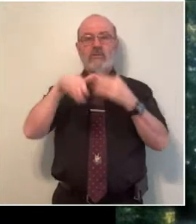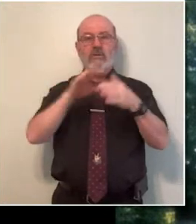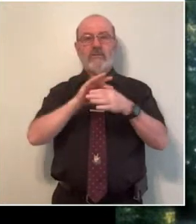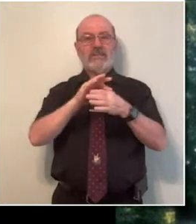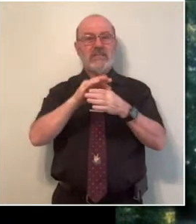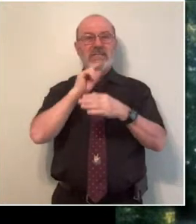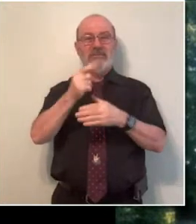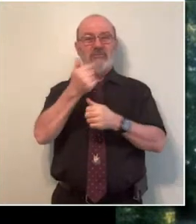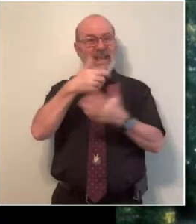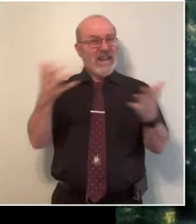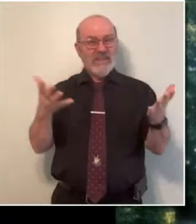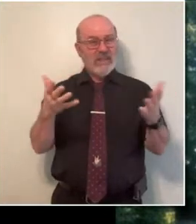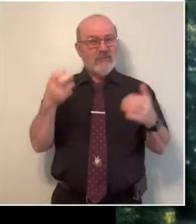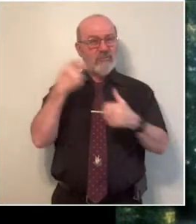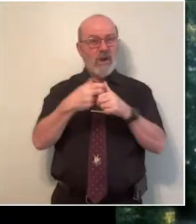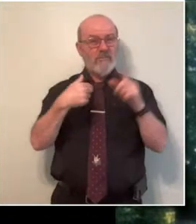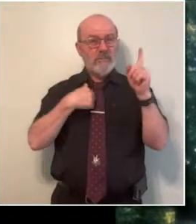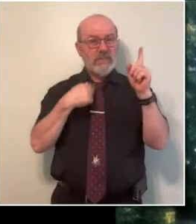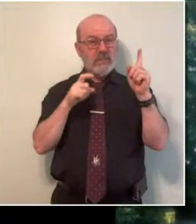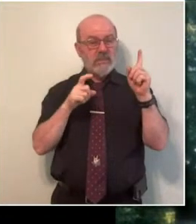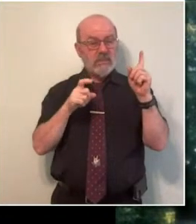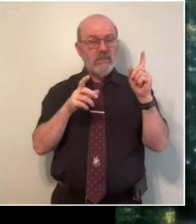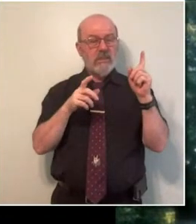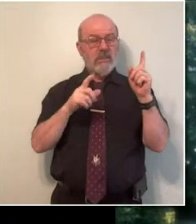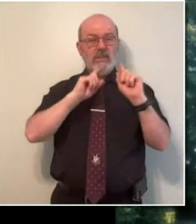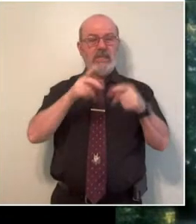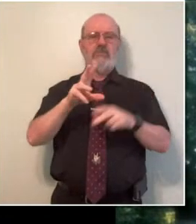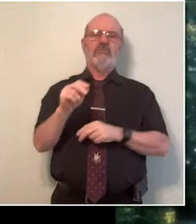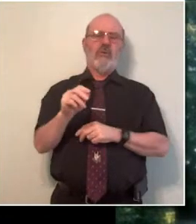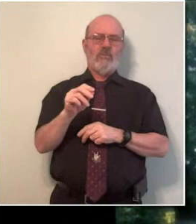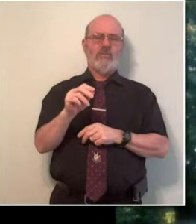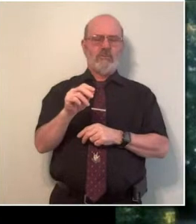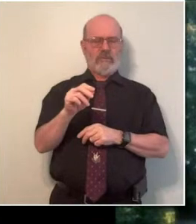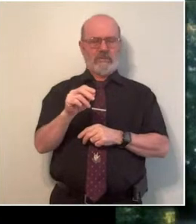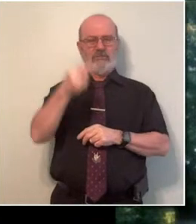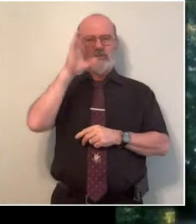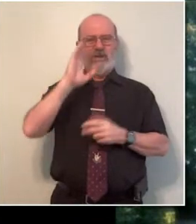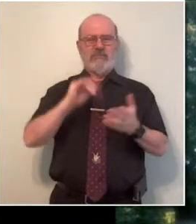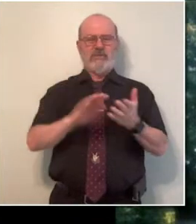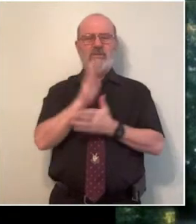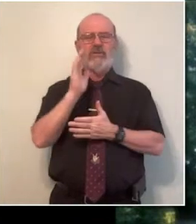anything too hard for me? The answer is no. To God be the glory.